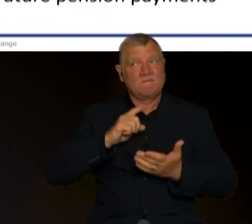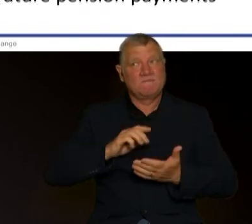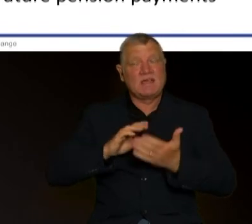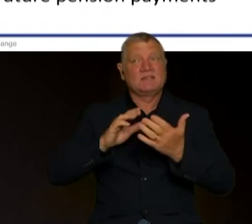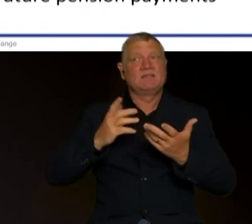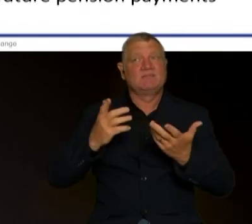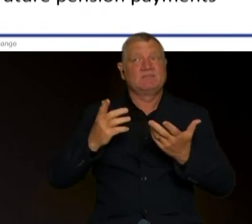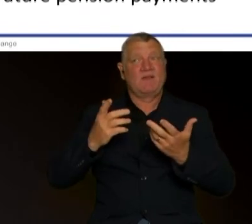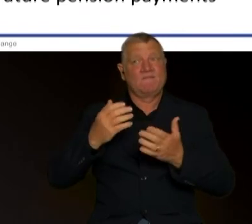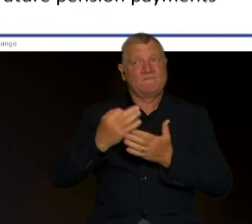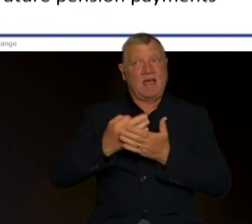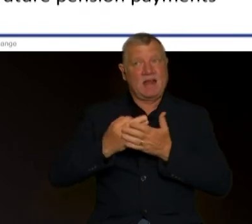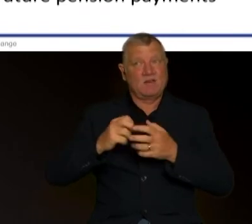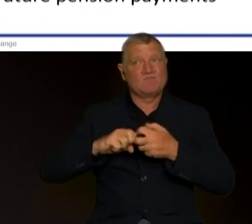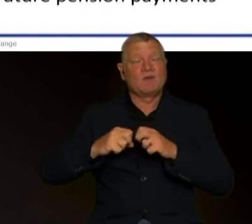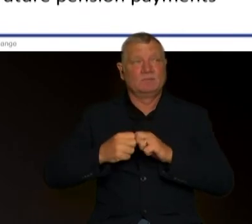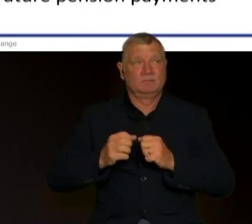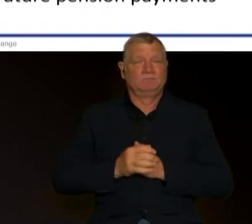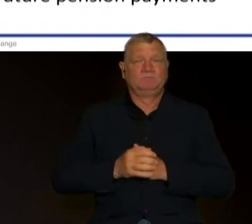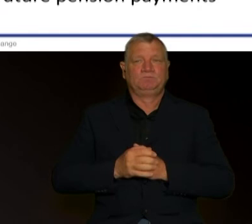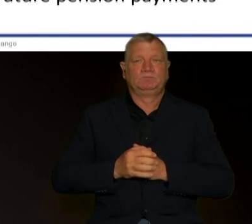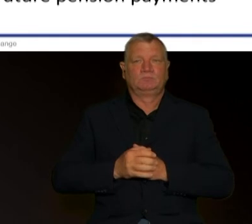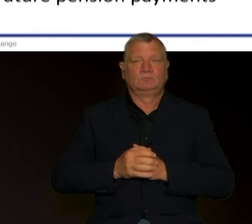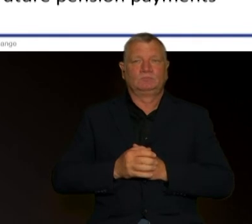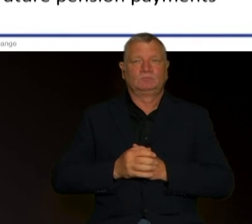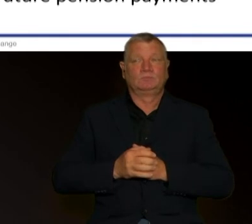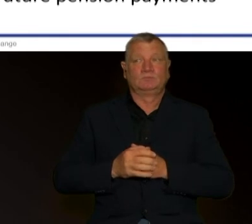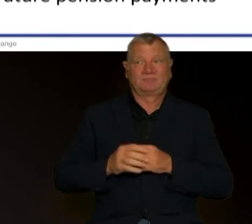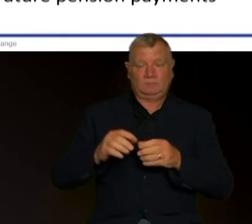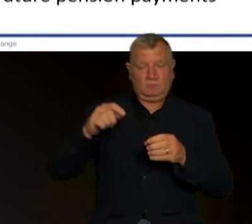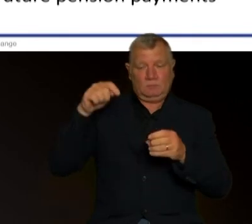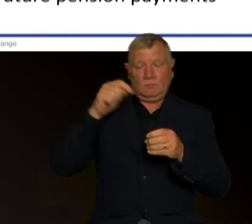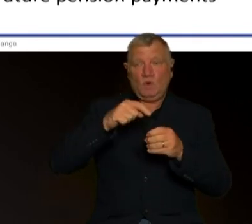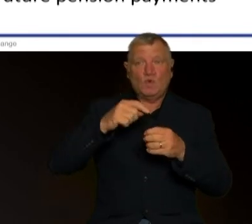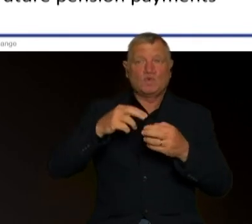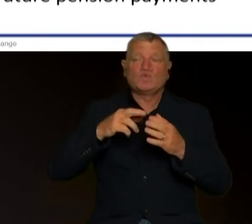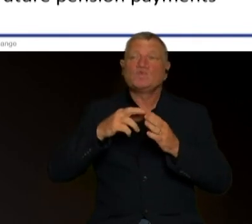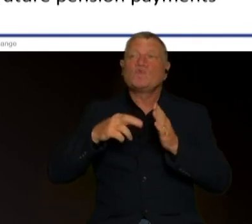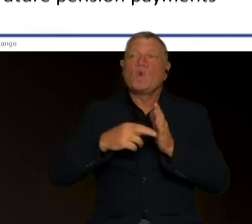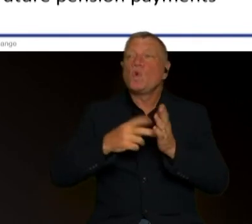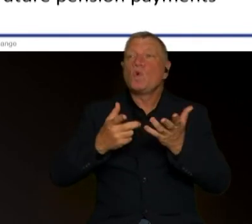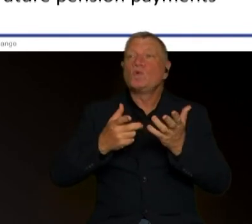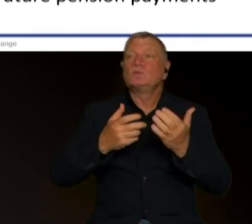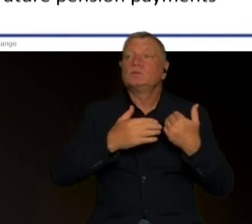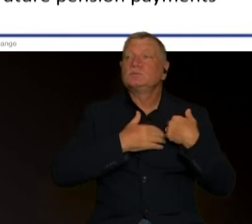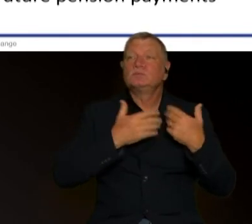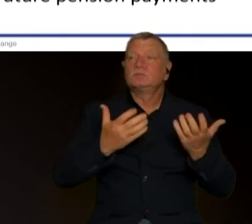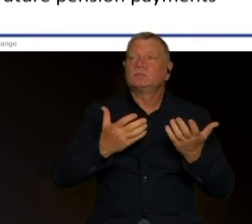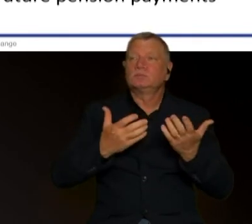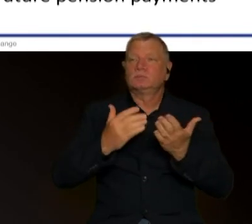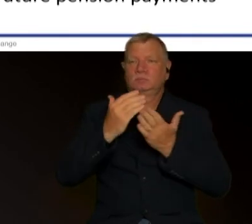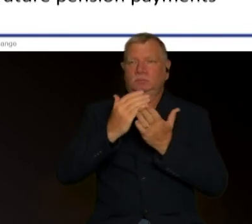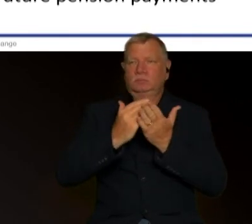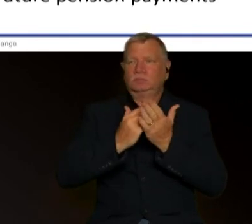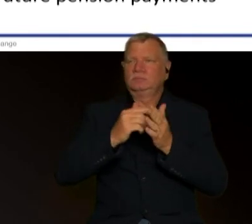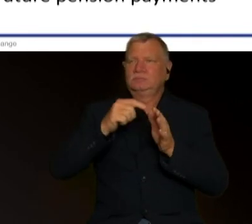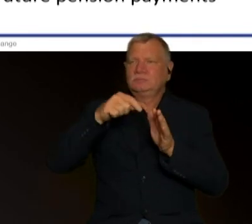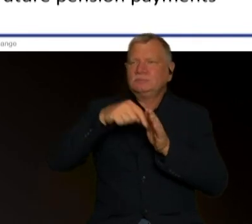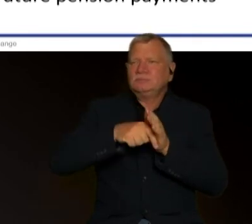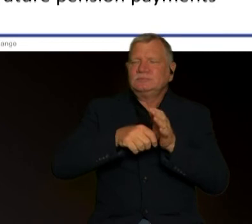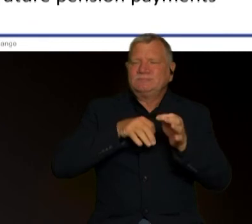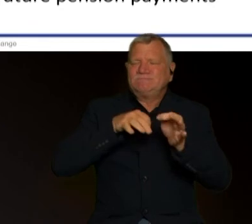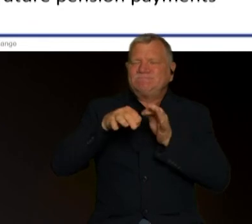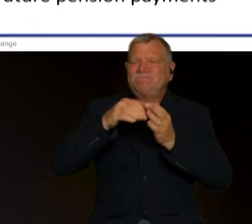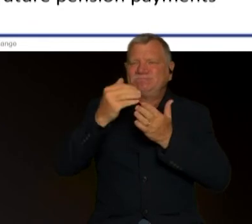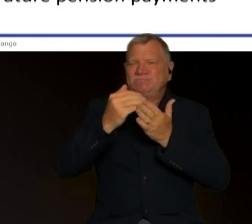significant financial difficulties. The specific roles and responsibilities of the Pension Reserve Trust are laid out in detailed